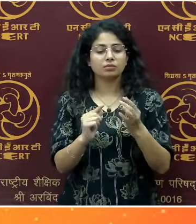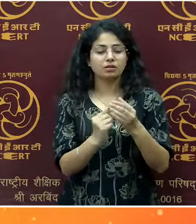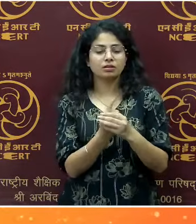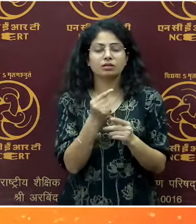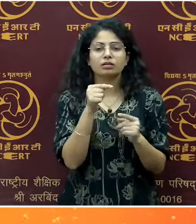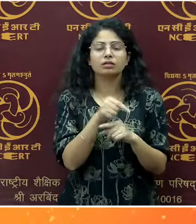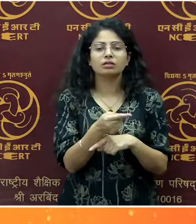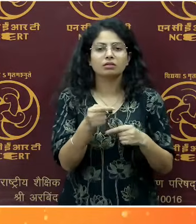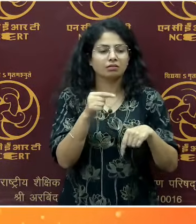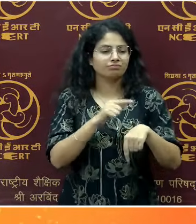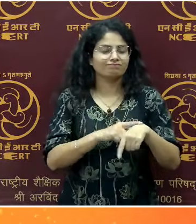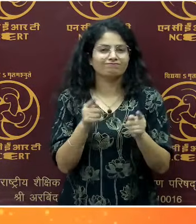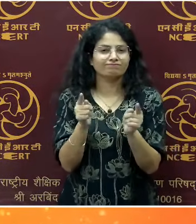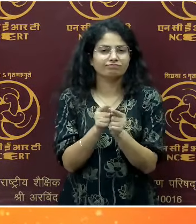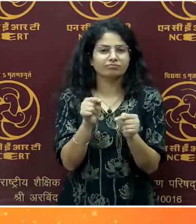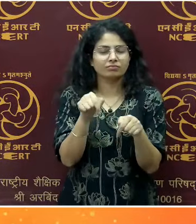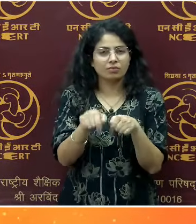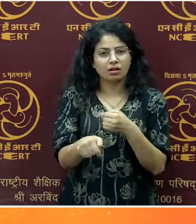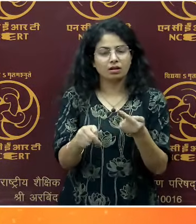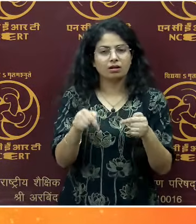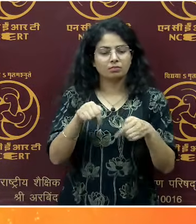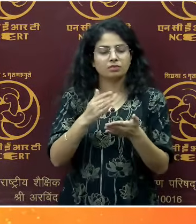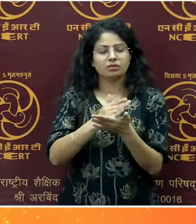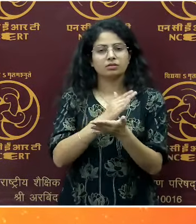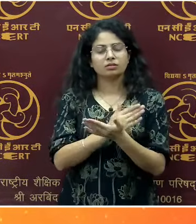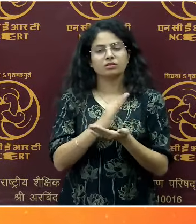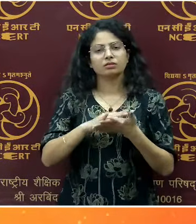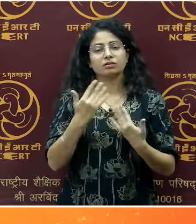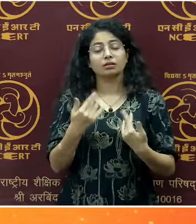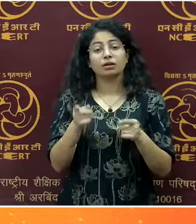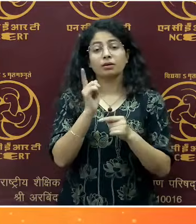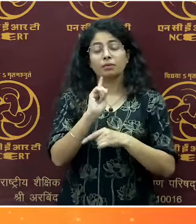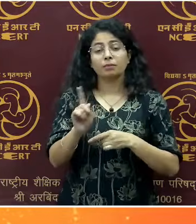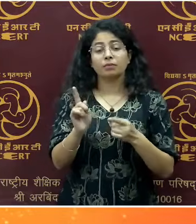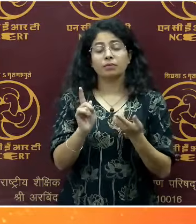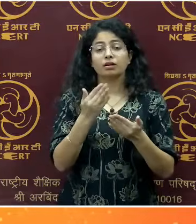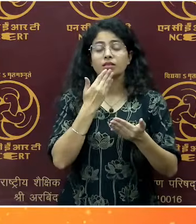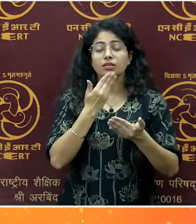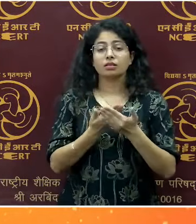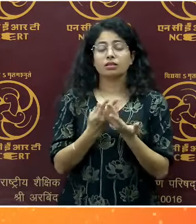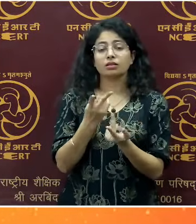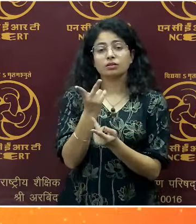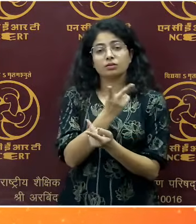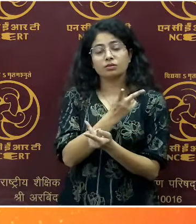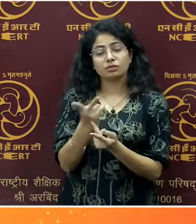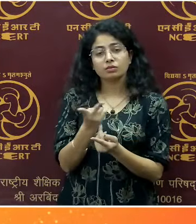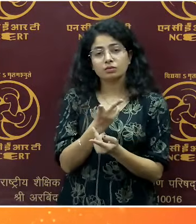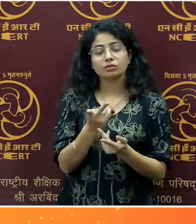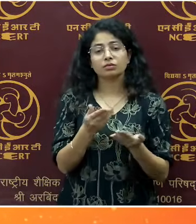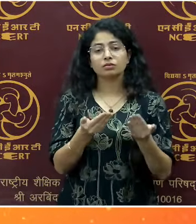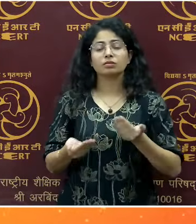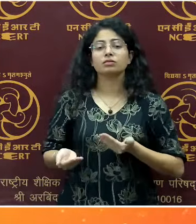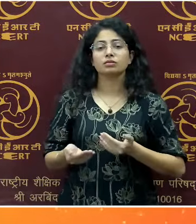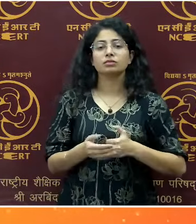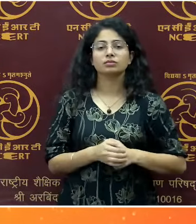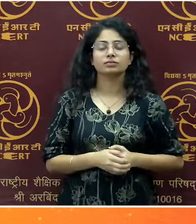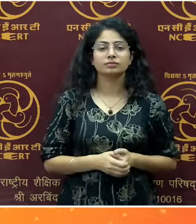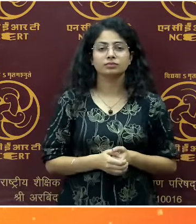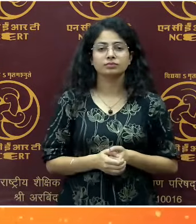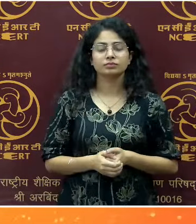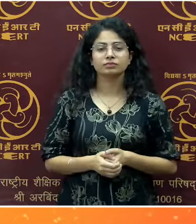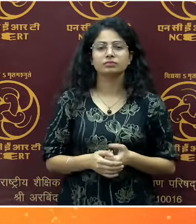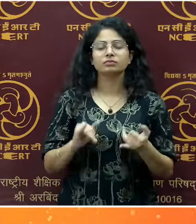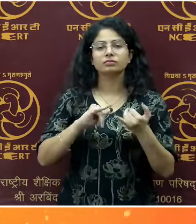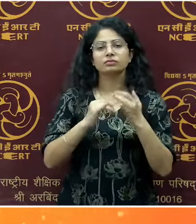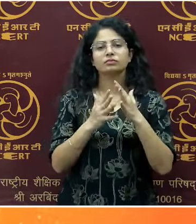have enough time left, we have to wrap up the session over here, but not before thanking both my guests for the session. So,